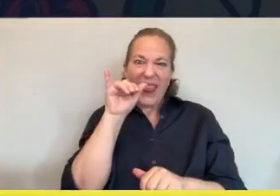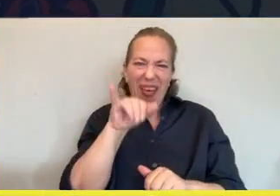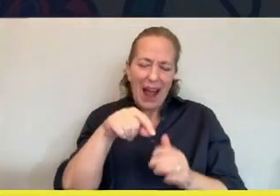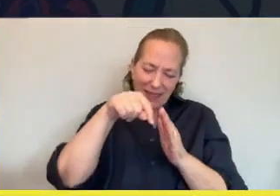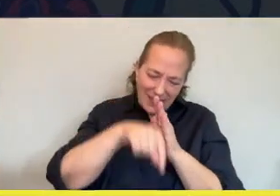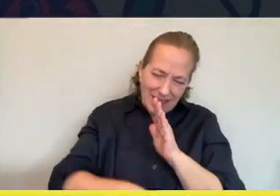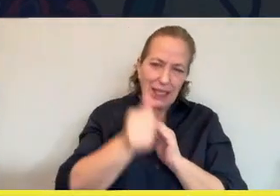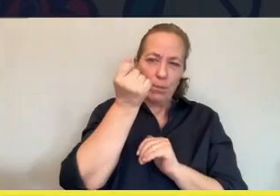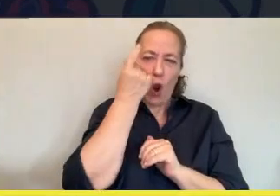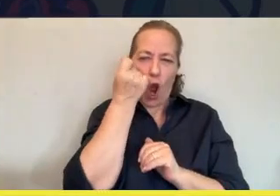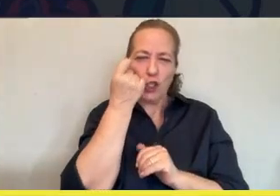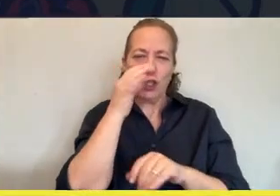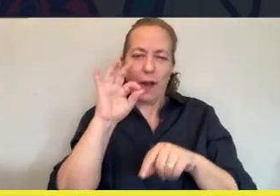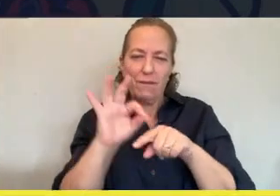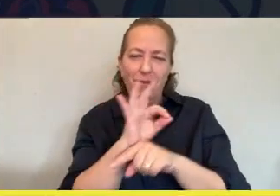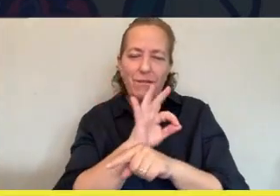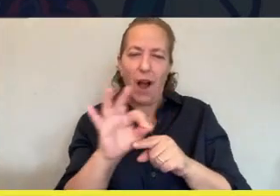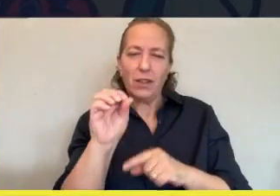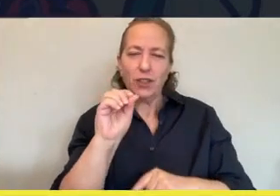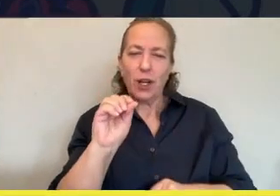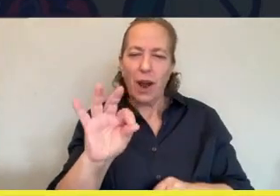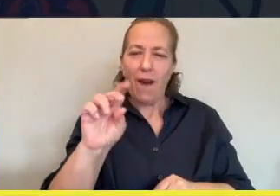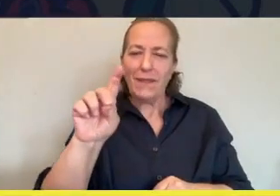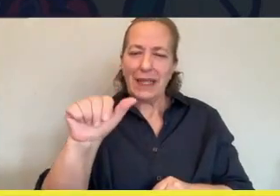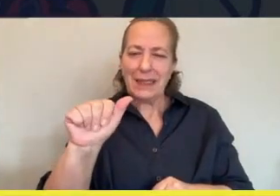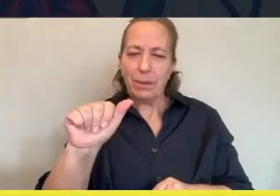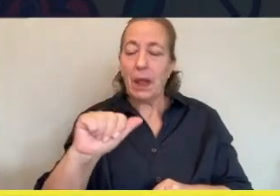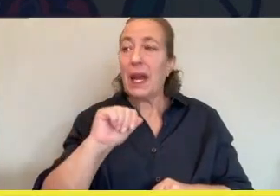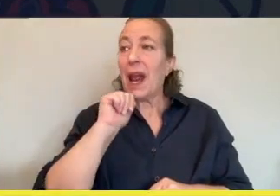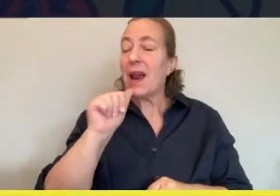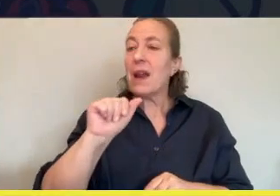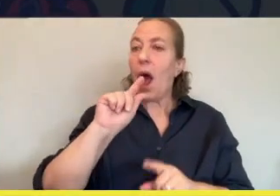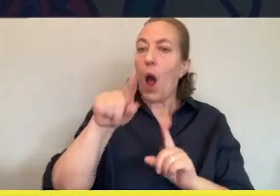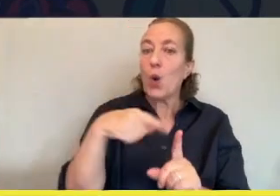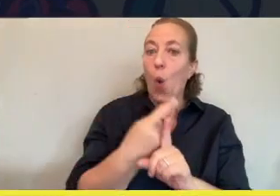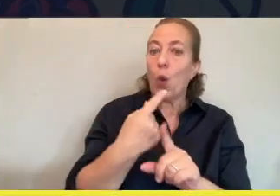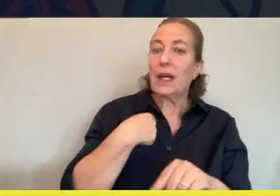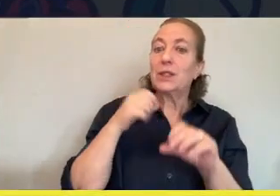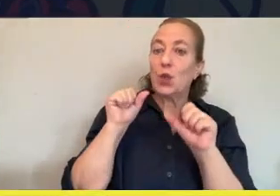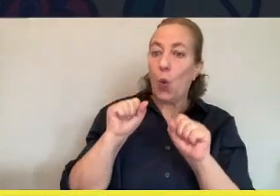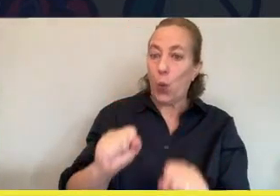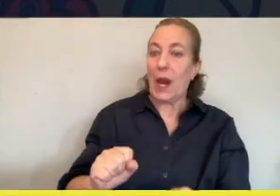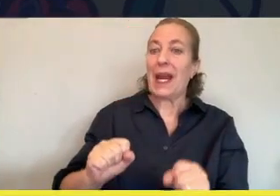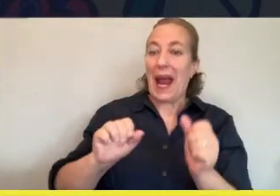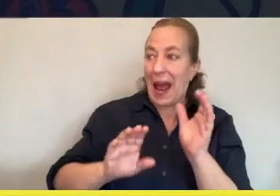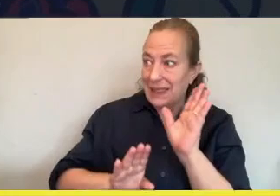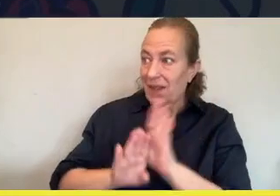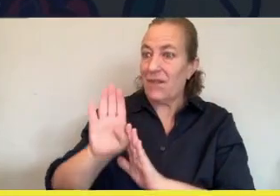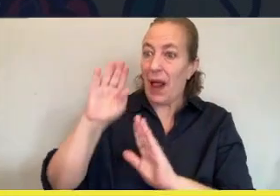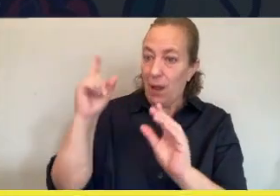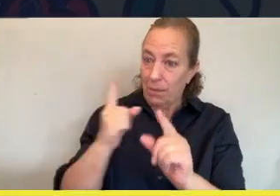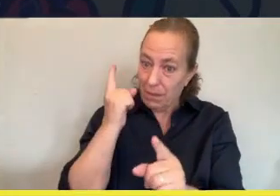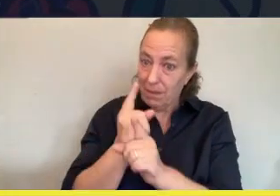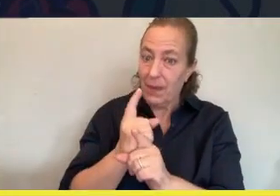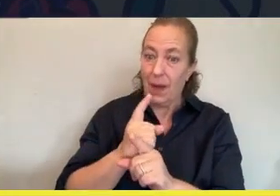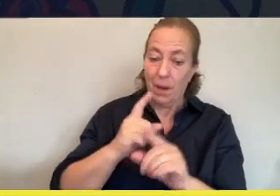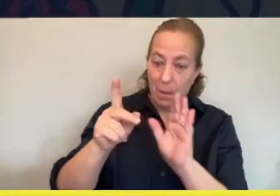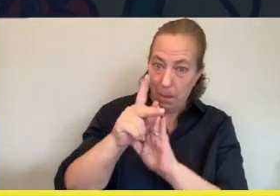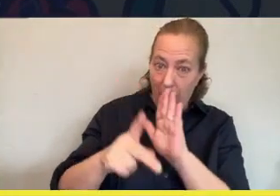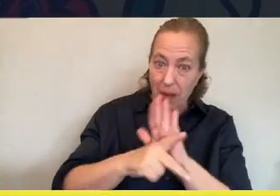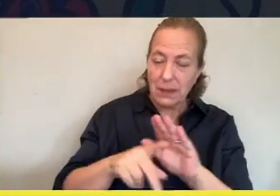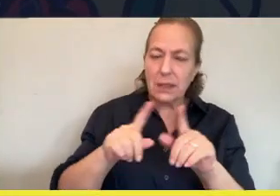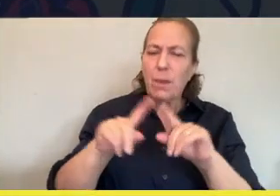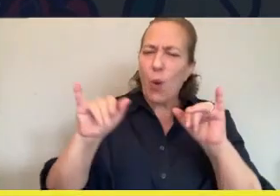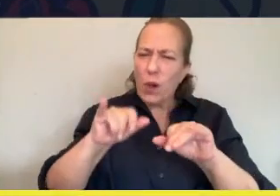functioning and disability, not only to develop effective and targeted policies, but to monitor,